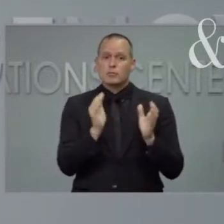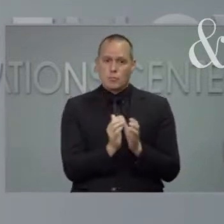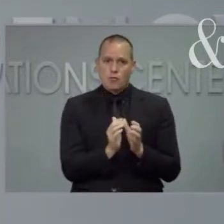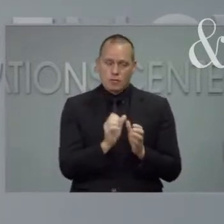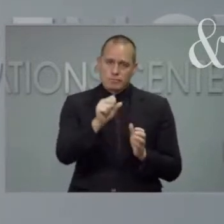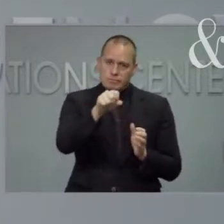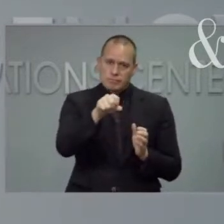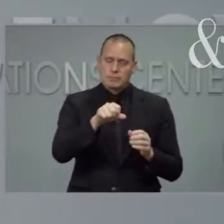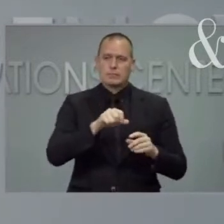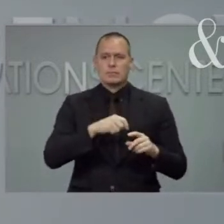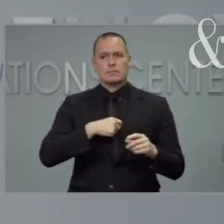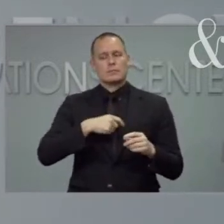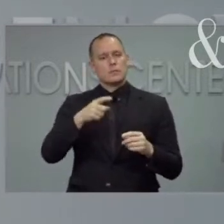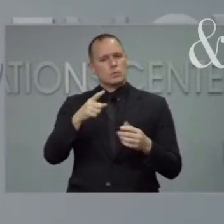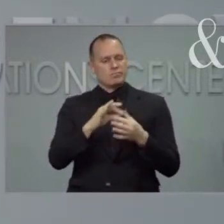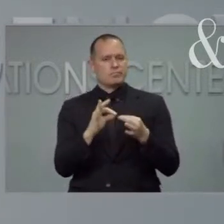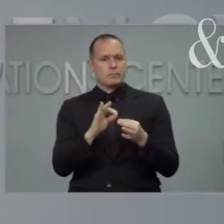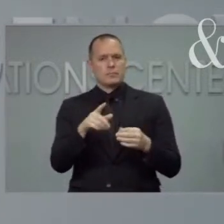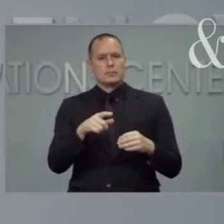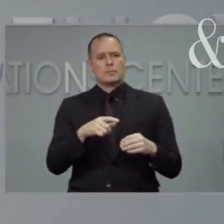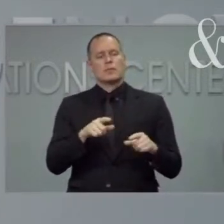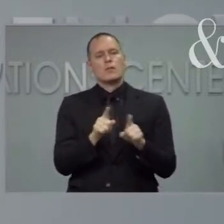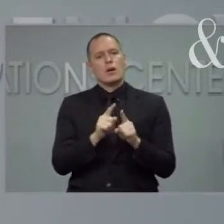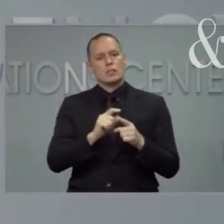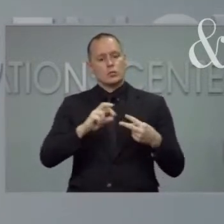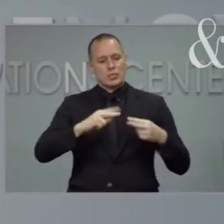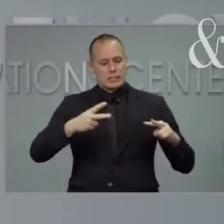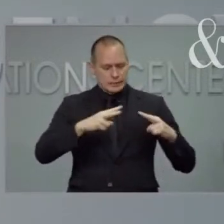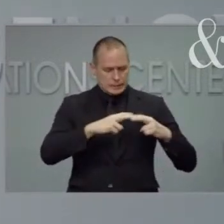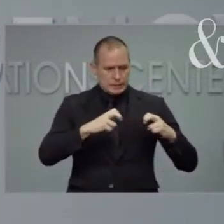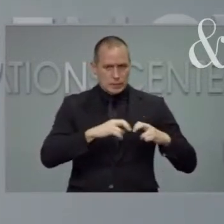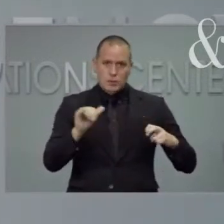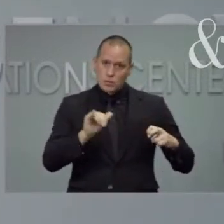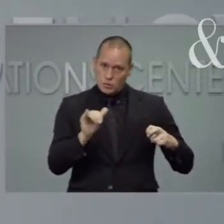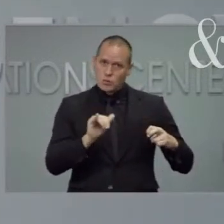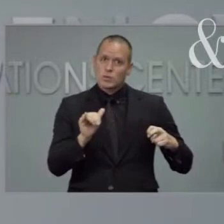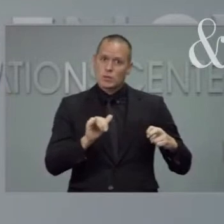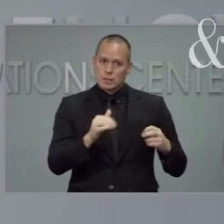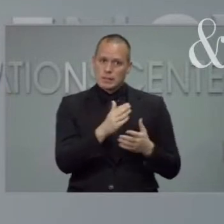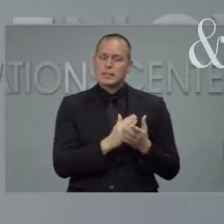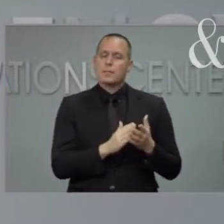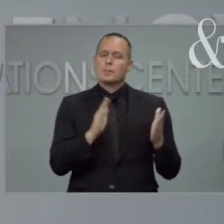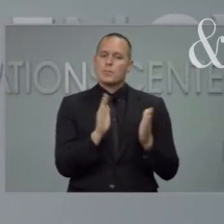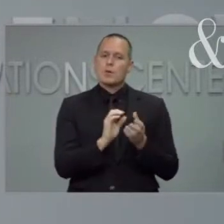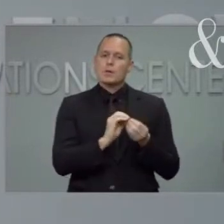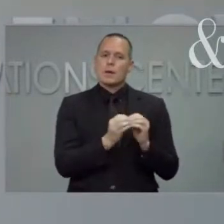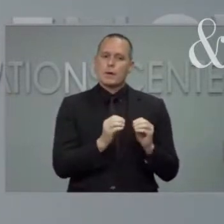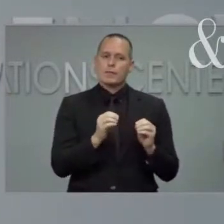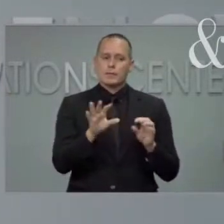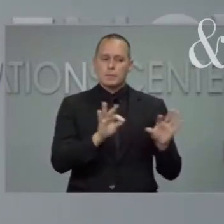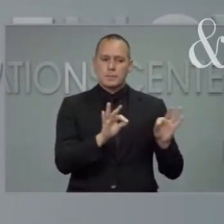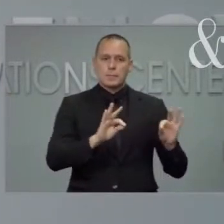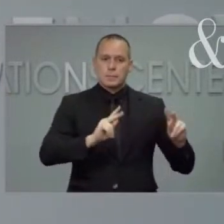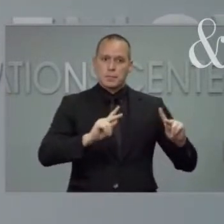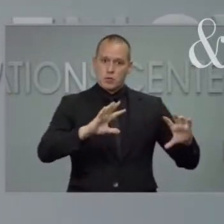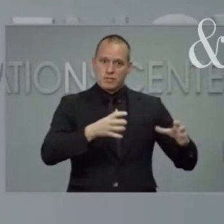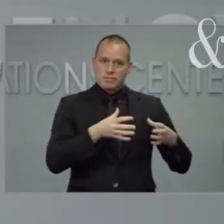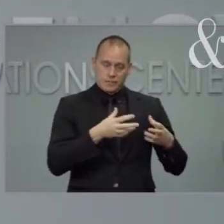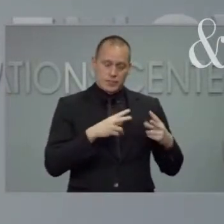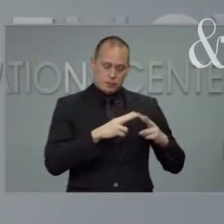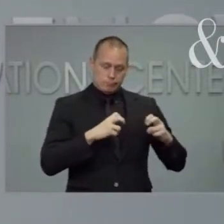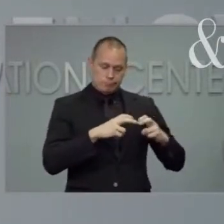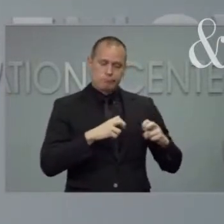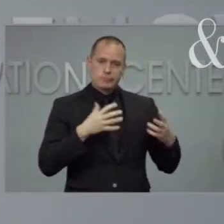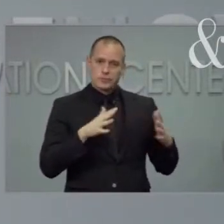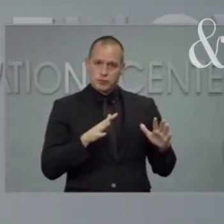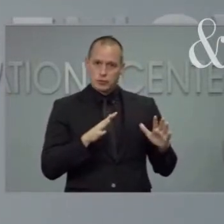also know we are doing the gene sequencing on still a pretty small number of samples here in North Carolina. So we do expect for